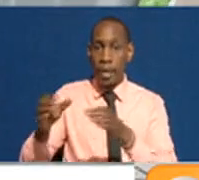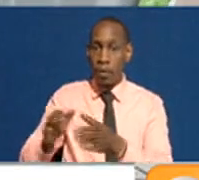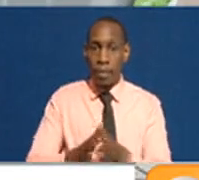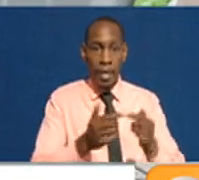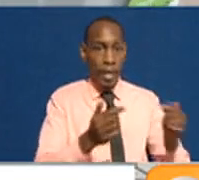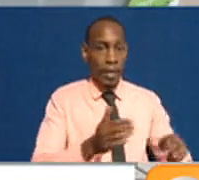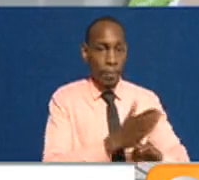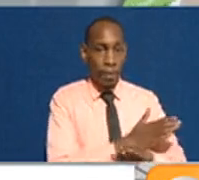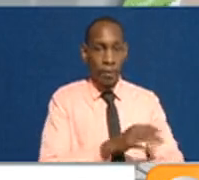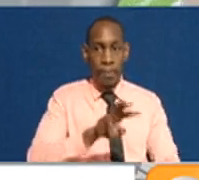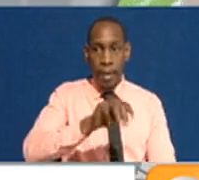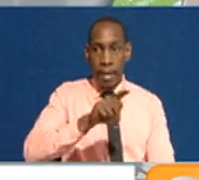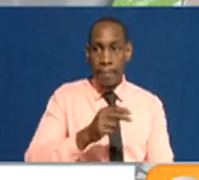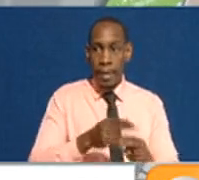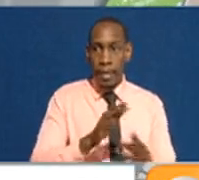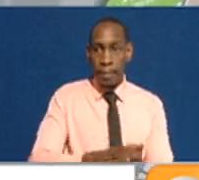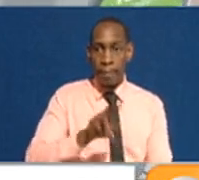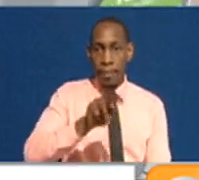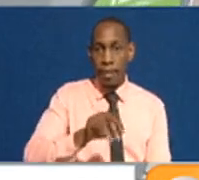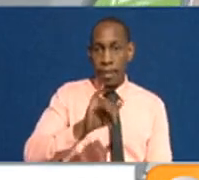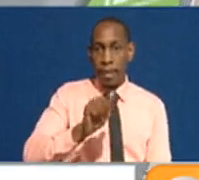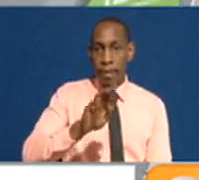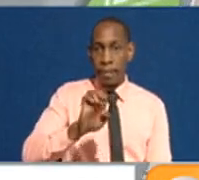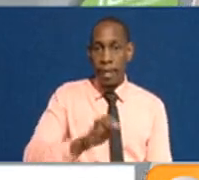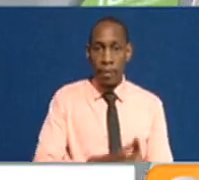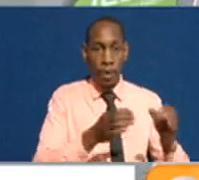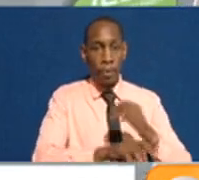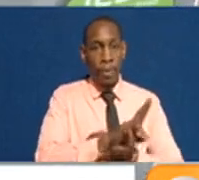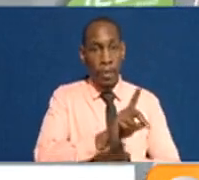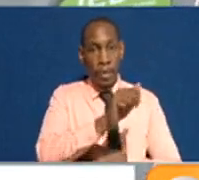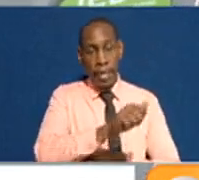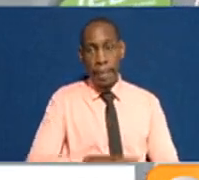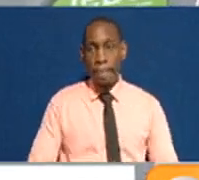against former MP Charles Nyamai of UDA. Marianne Nyambura, Citizen TV.